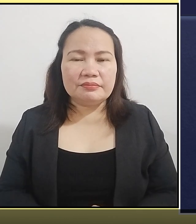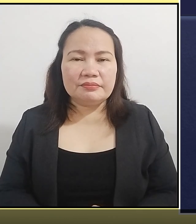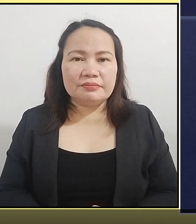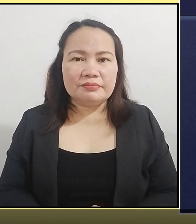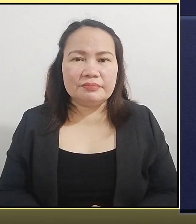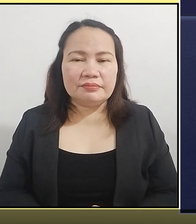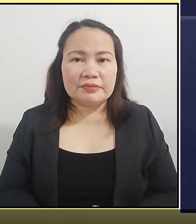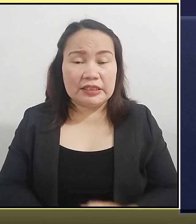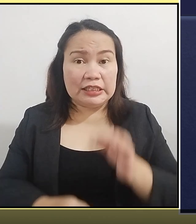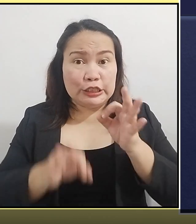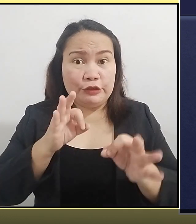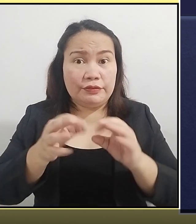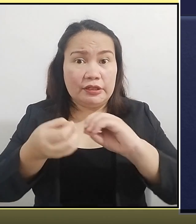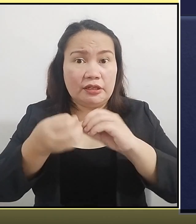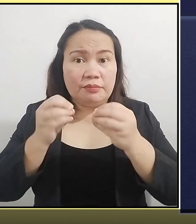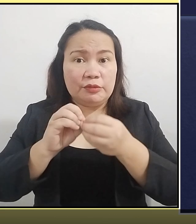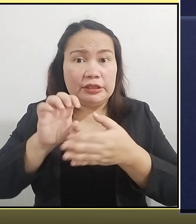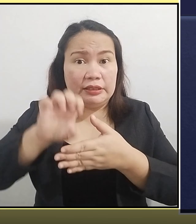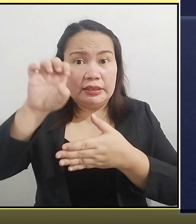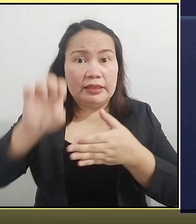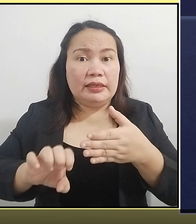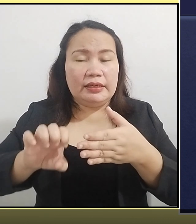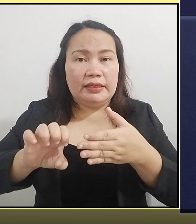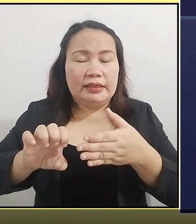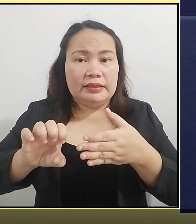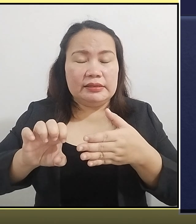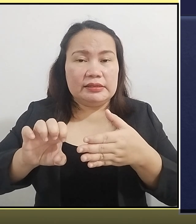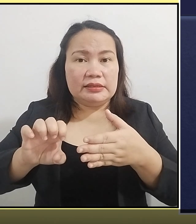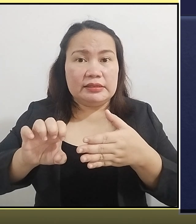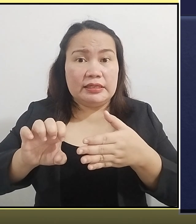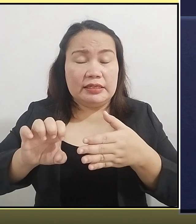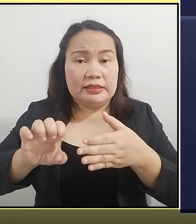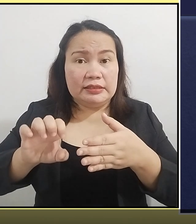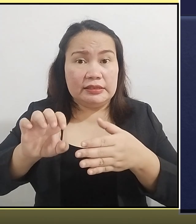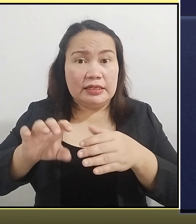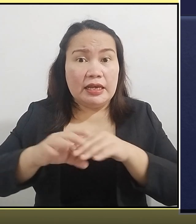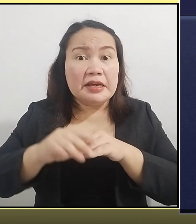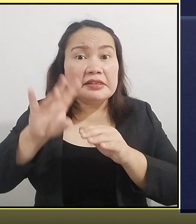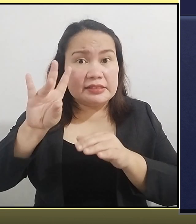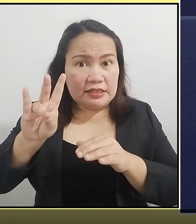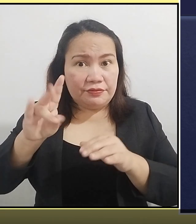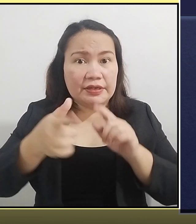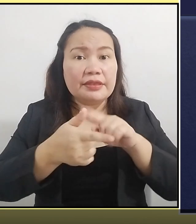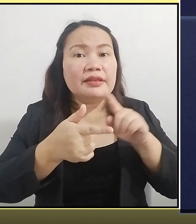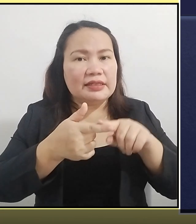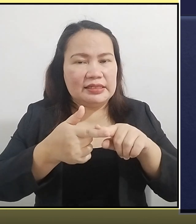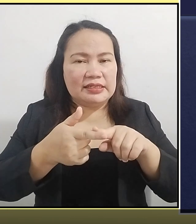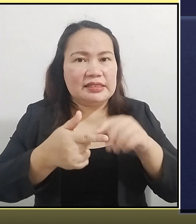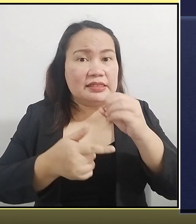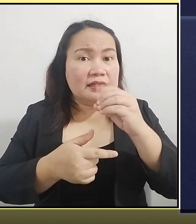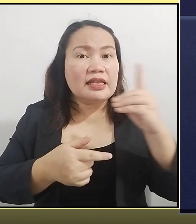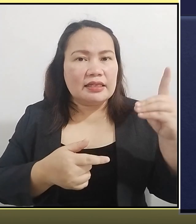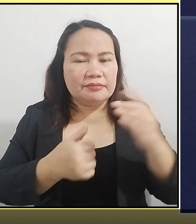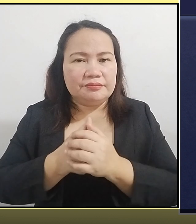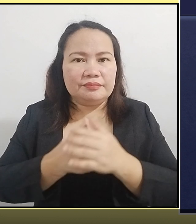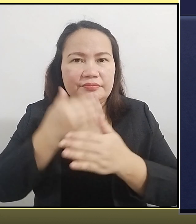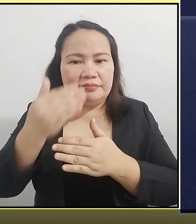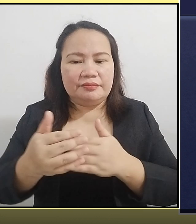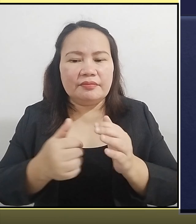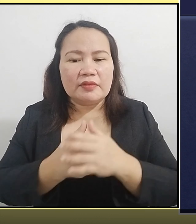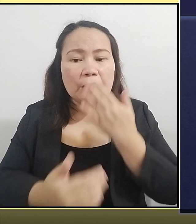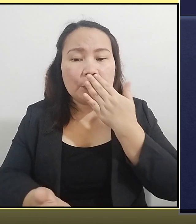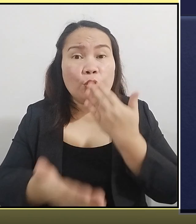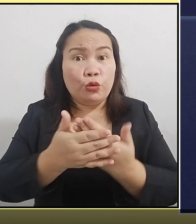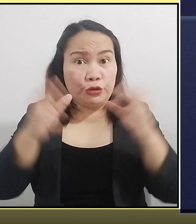if the number ends in 7, then it is odd. Okay, next. Good weather makes a picnic